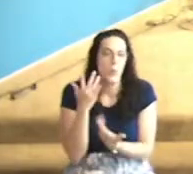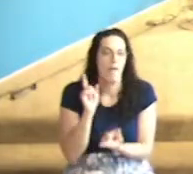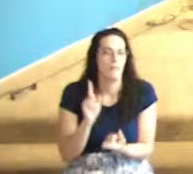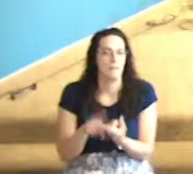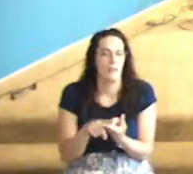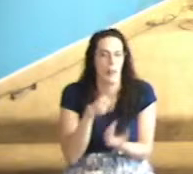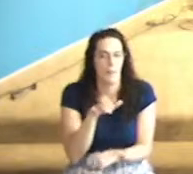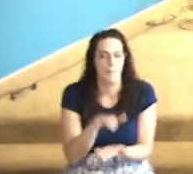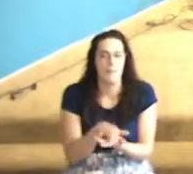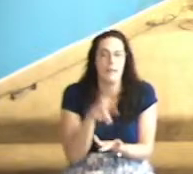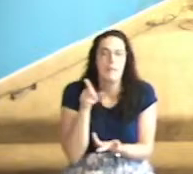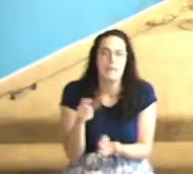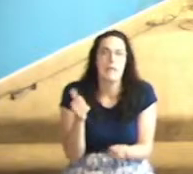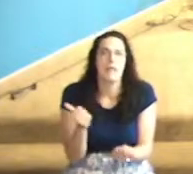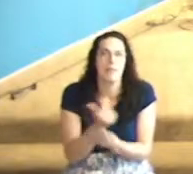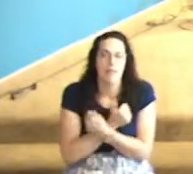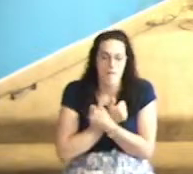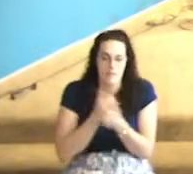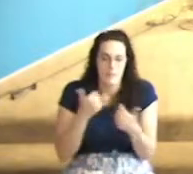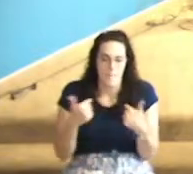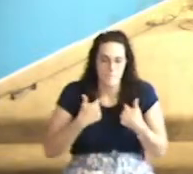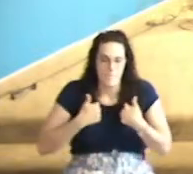He loves me.